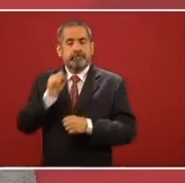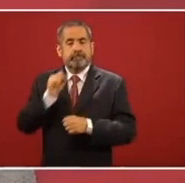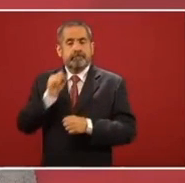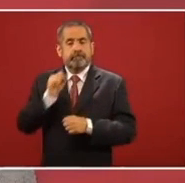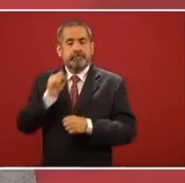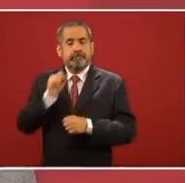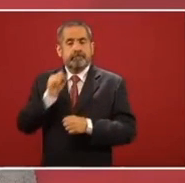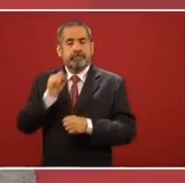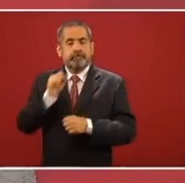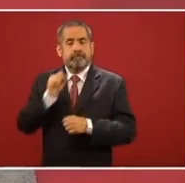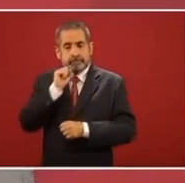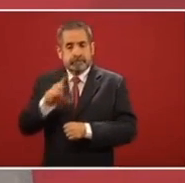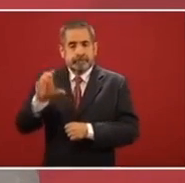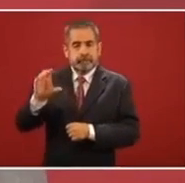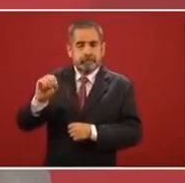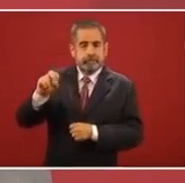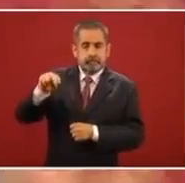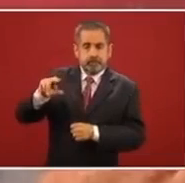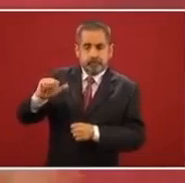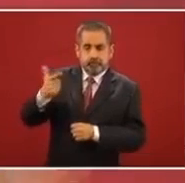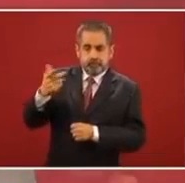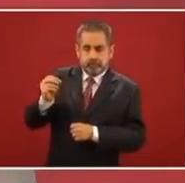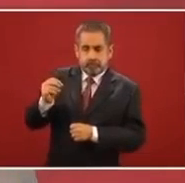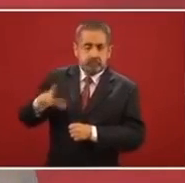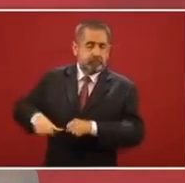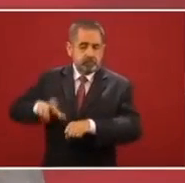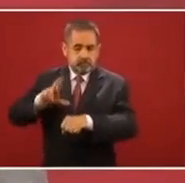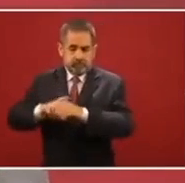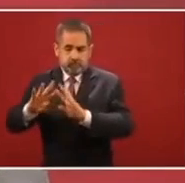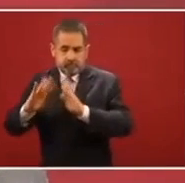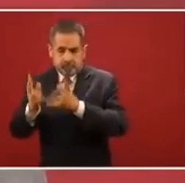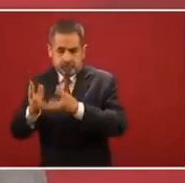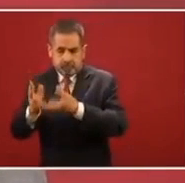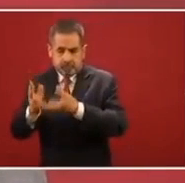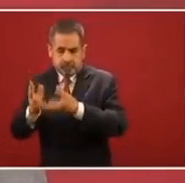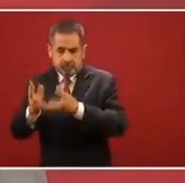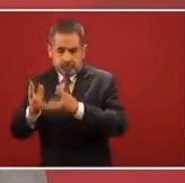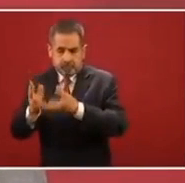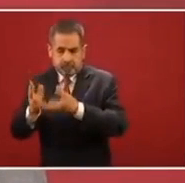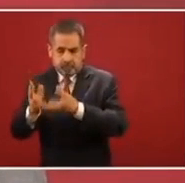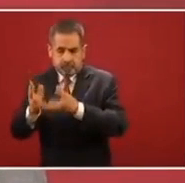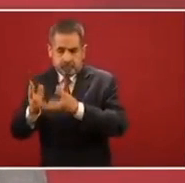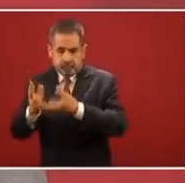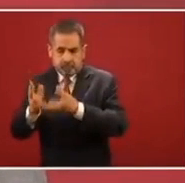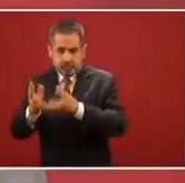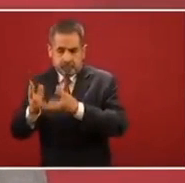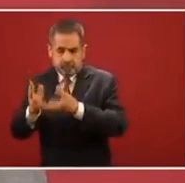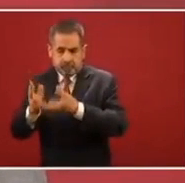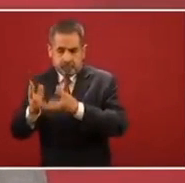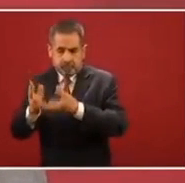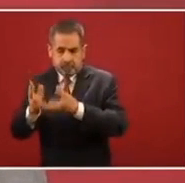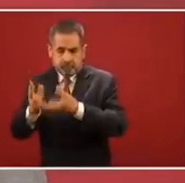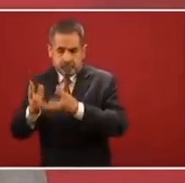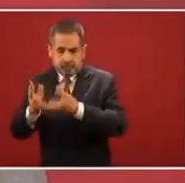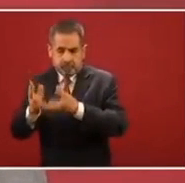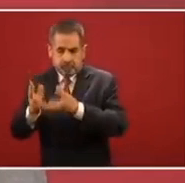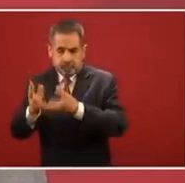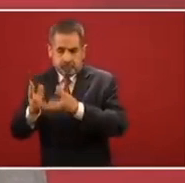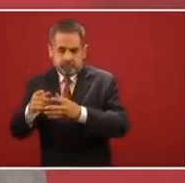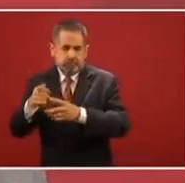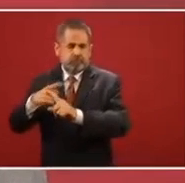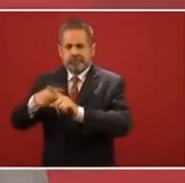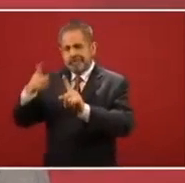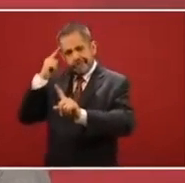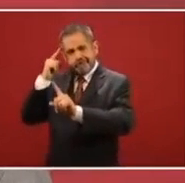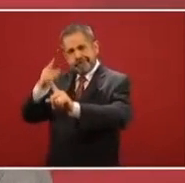National Conference of Governors, una instancia que tiene otros propósitos, a agency which has other